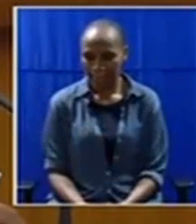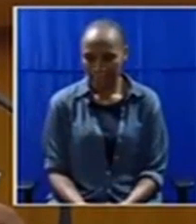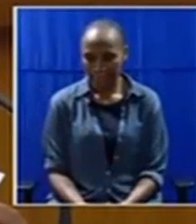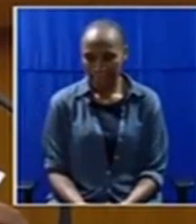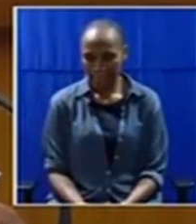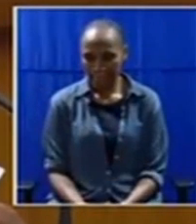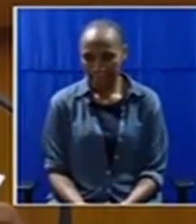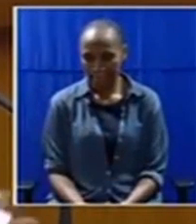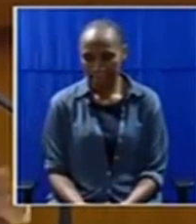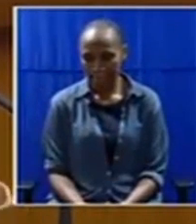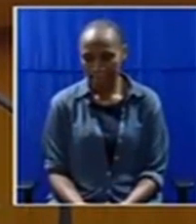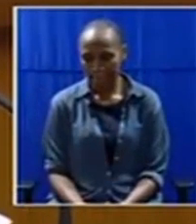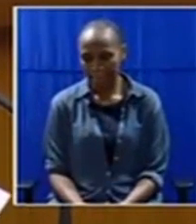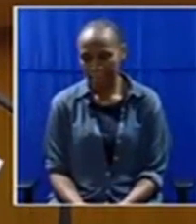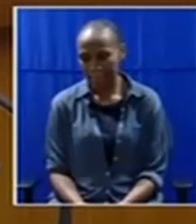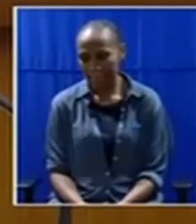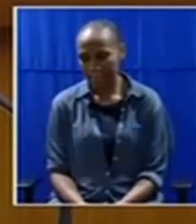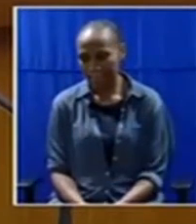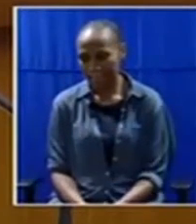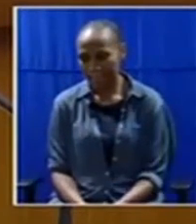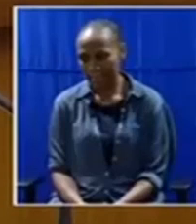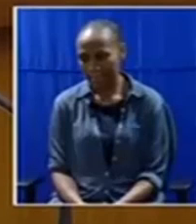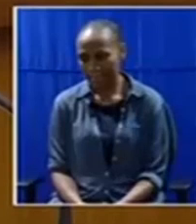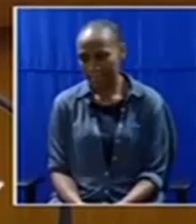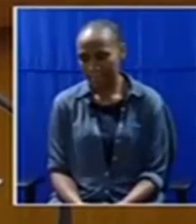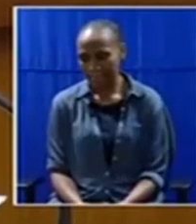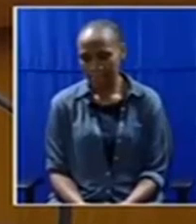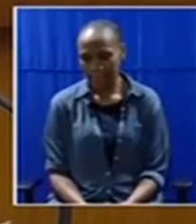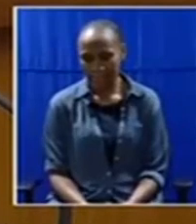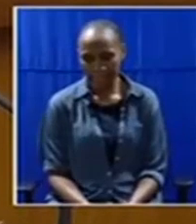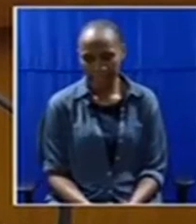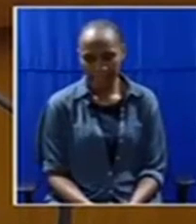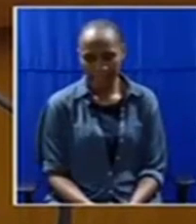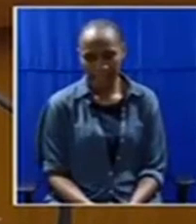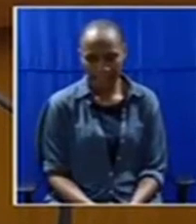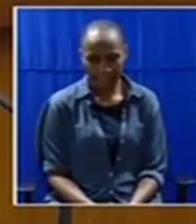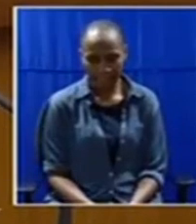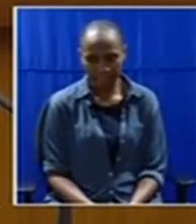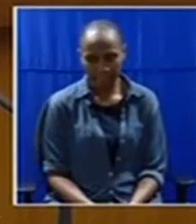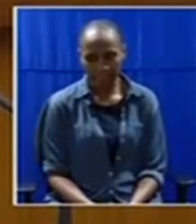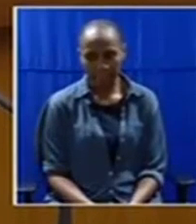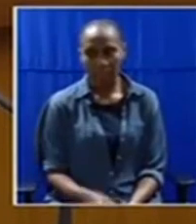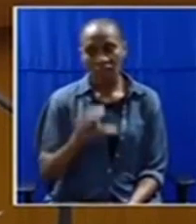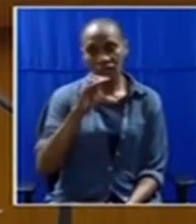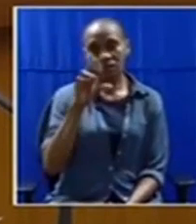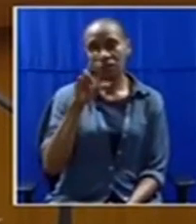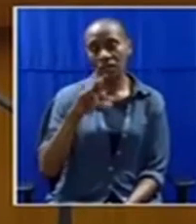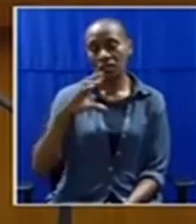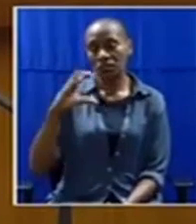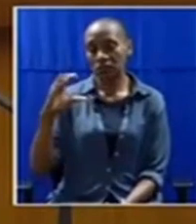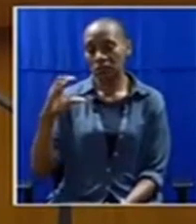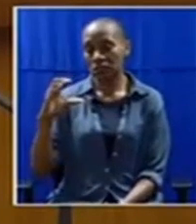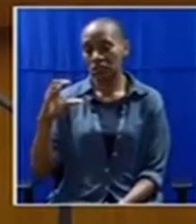nale committee le Constitutional Review Committee leliye laba emva kokuba i-ANC ku